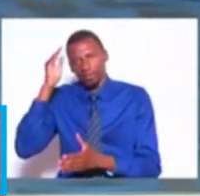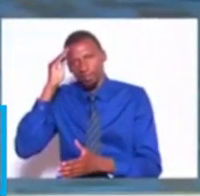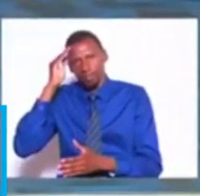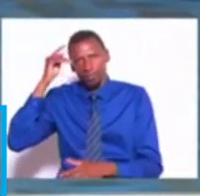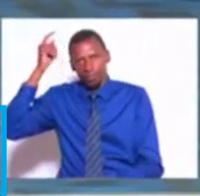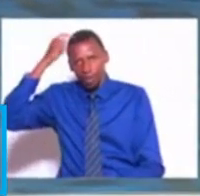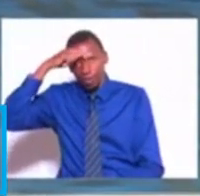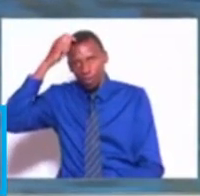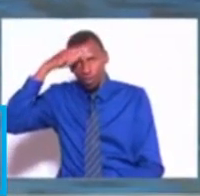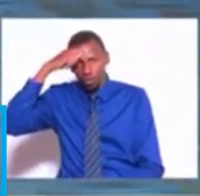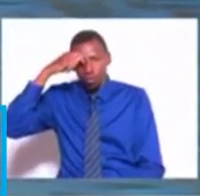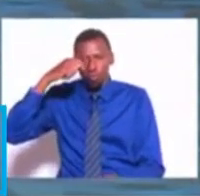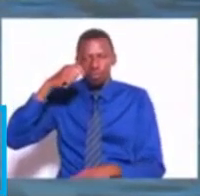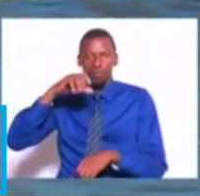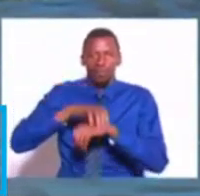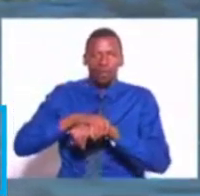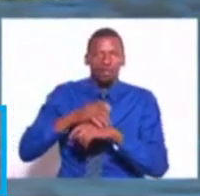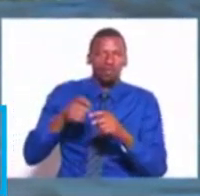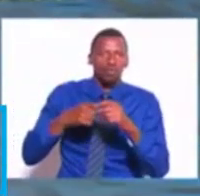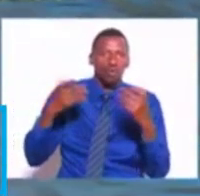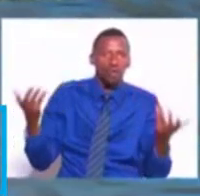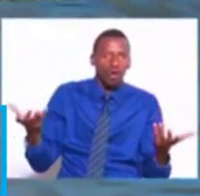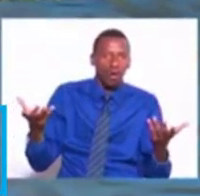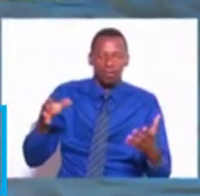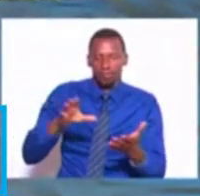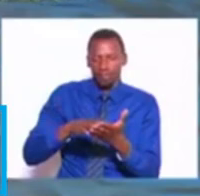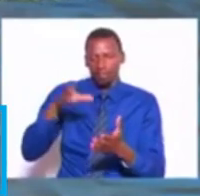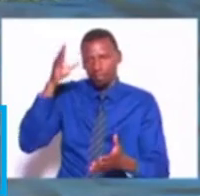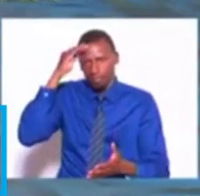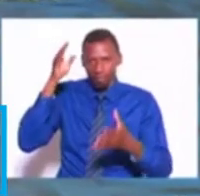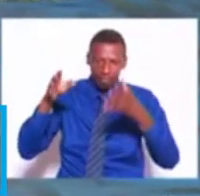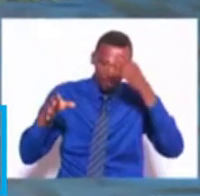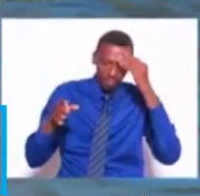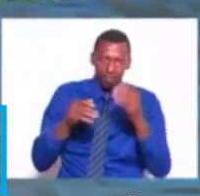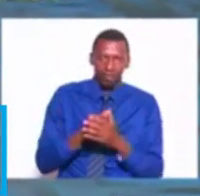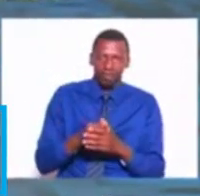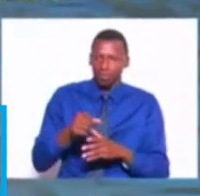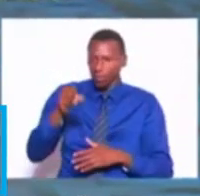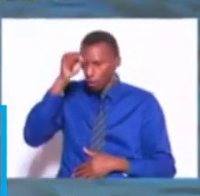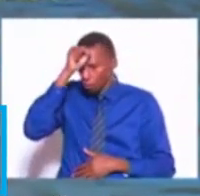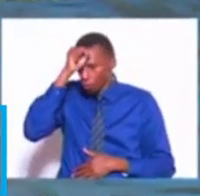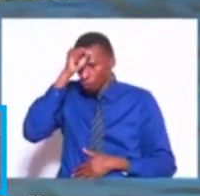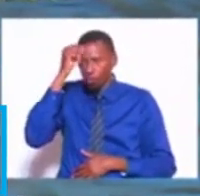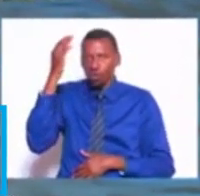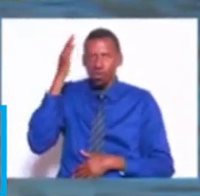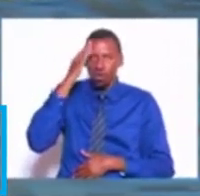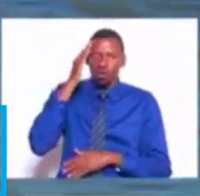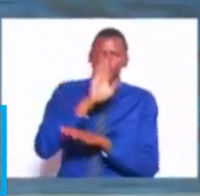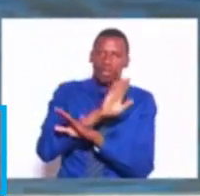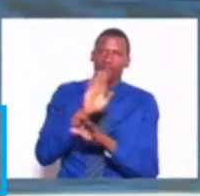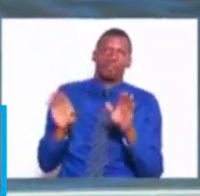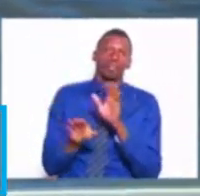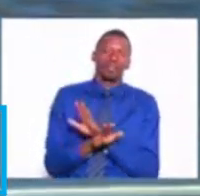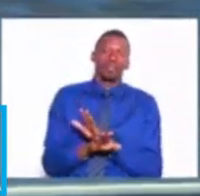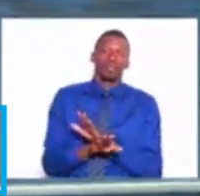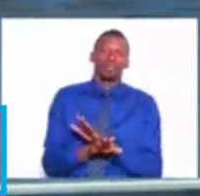Wisdom comes from learning. A fool knows everything.